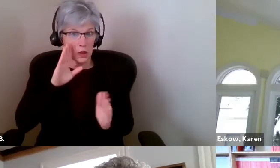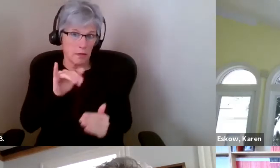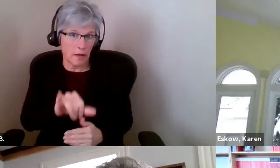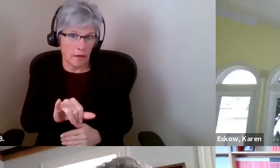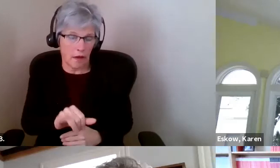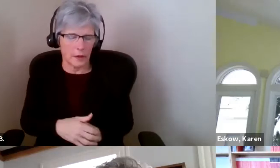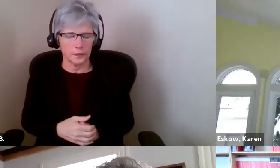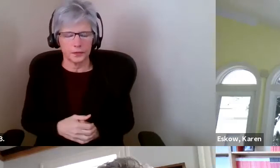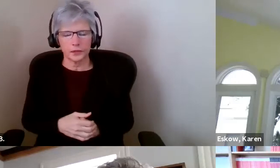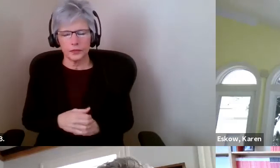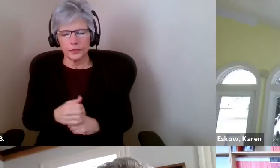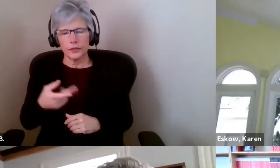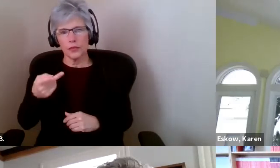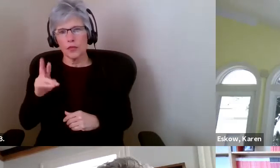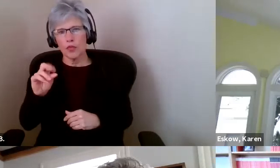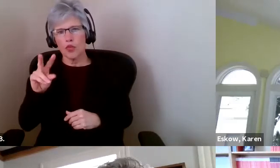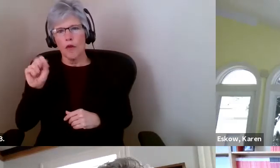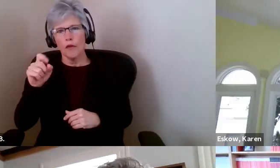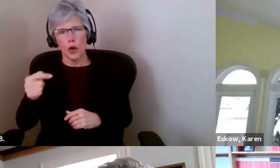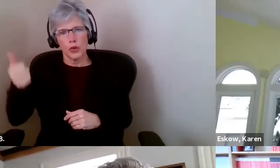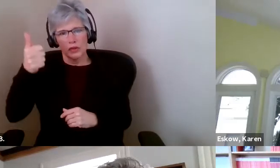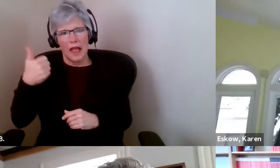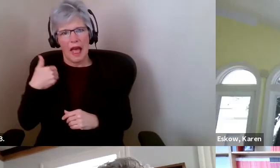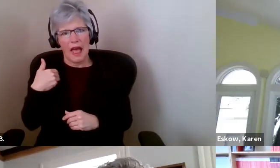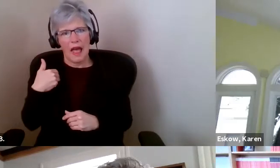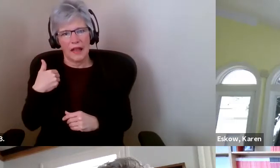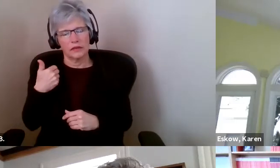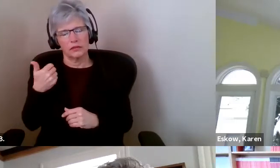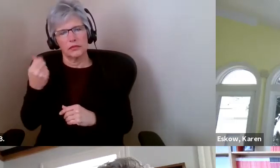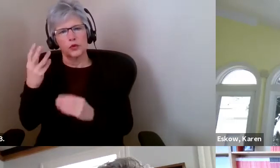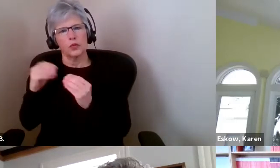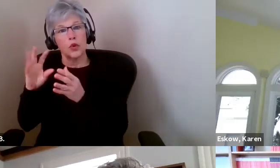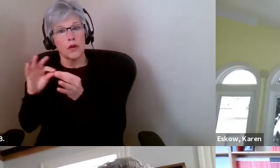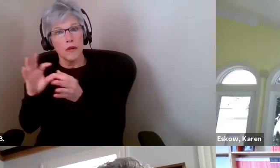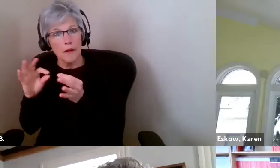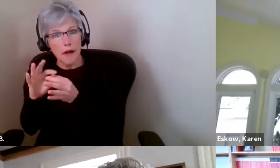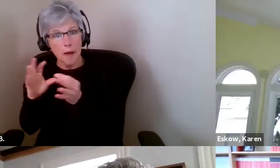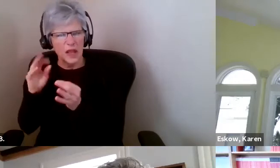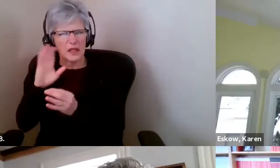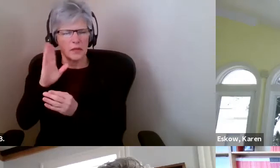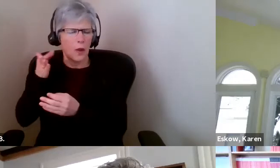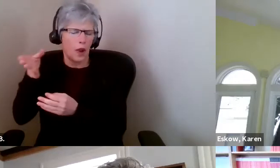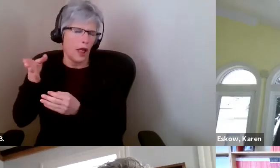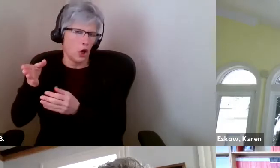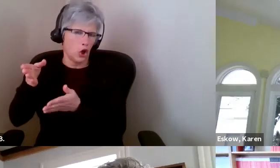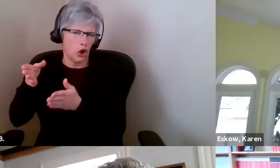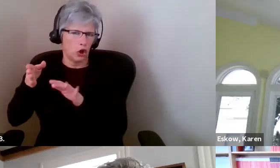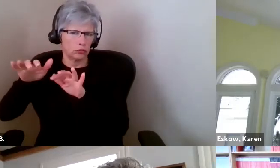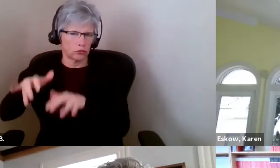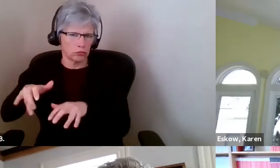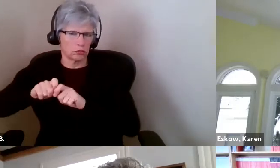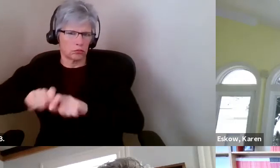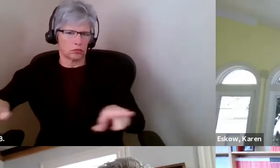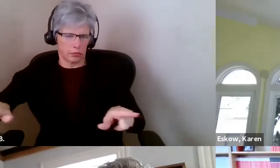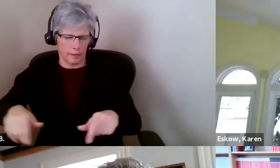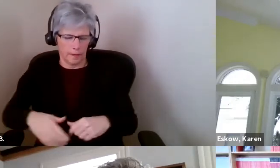couple of other comments, but I'll leave it to the schedulers and also to her comments that comes out in writing. We've heard a lot